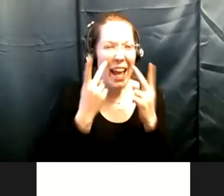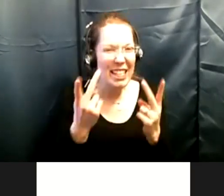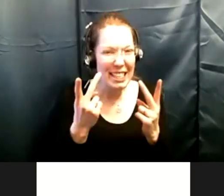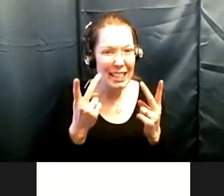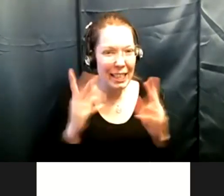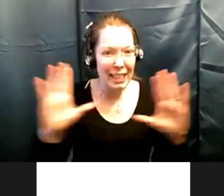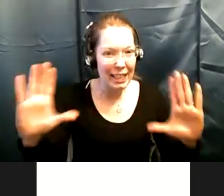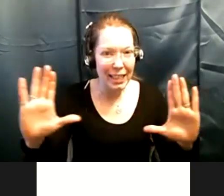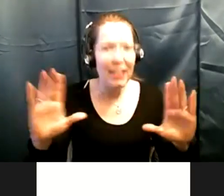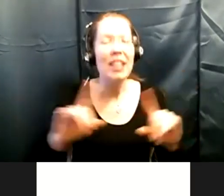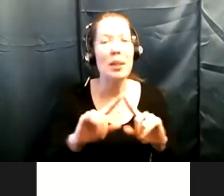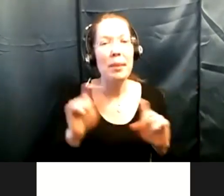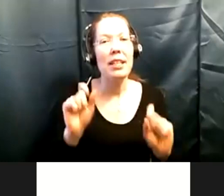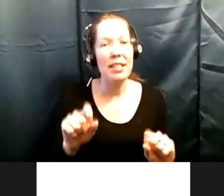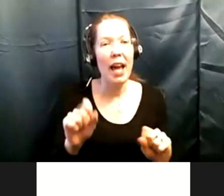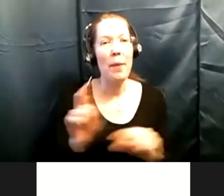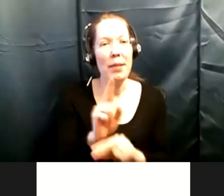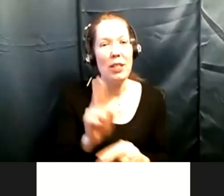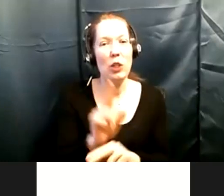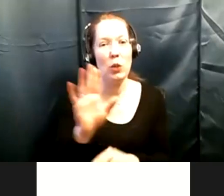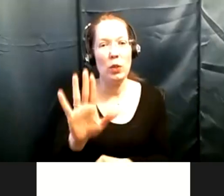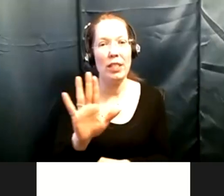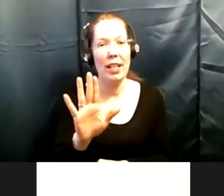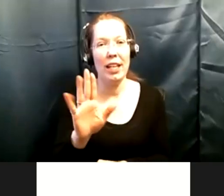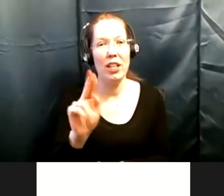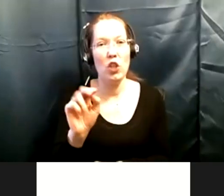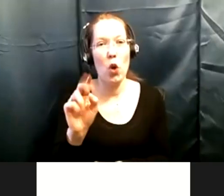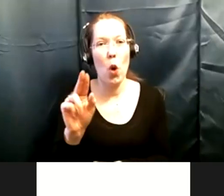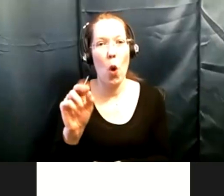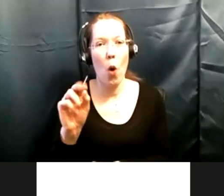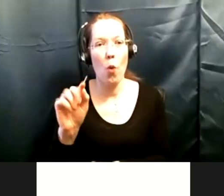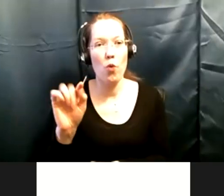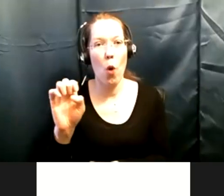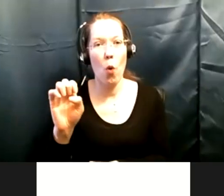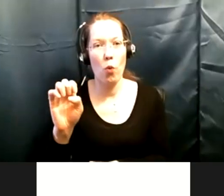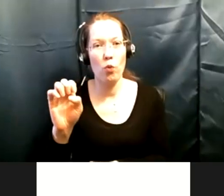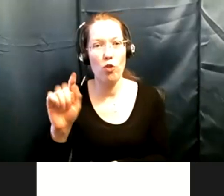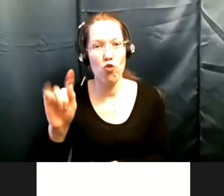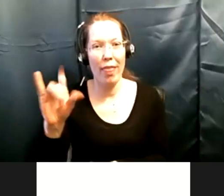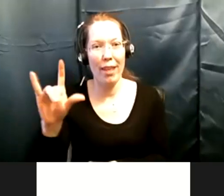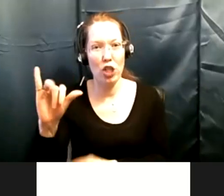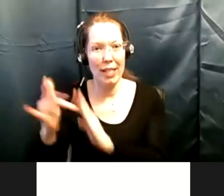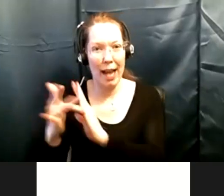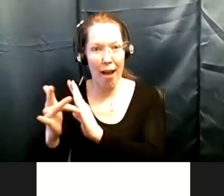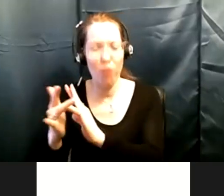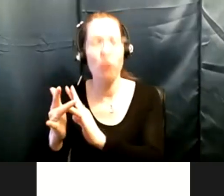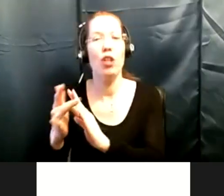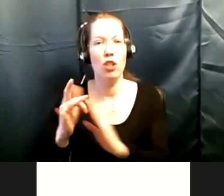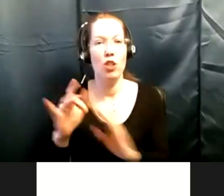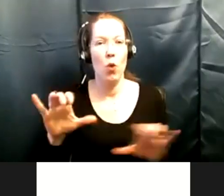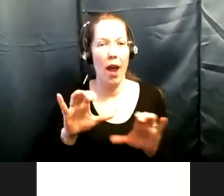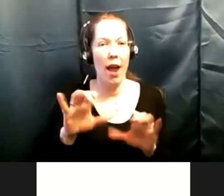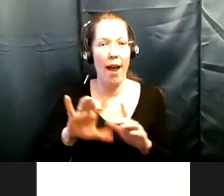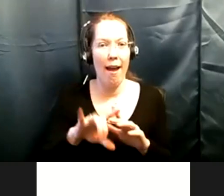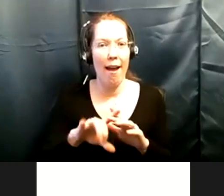but William was able to actually use his Neuronode Trilogy to act as his voice right there.